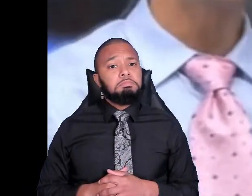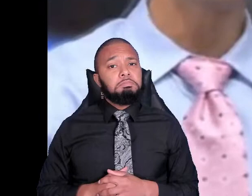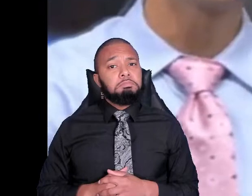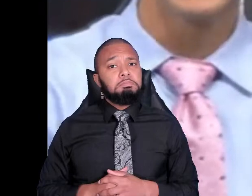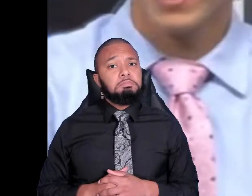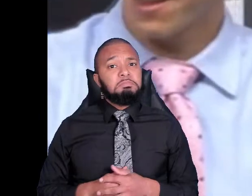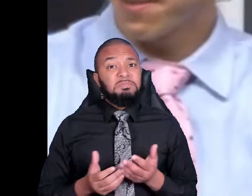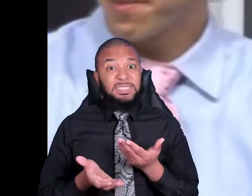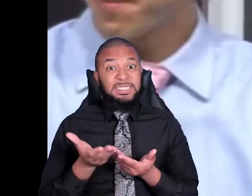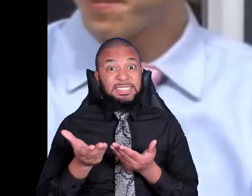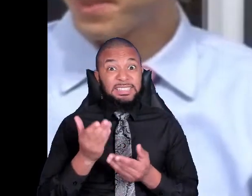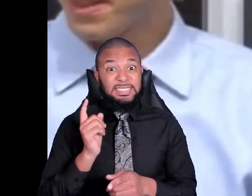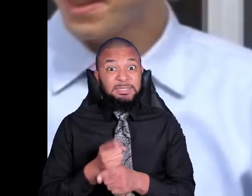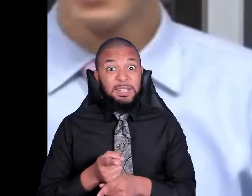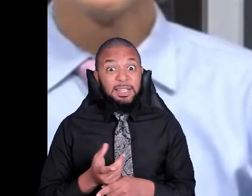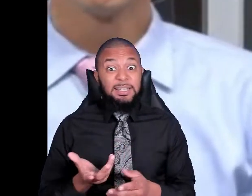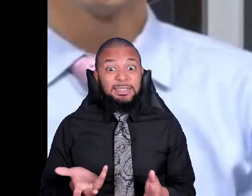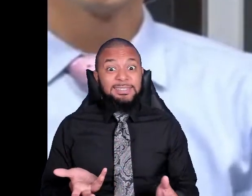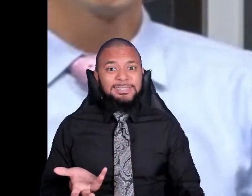how easy is that?